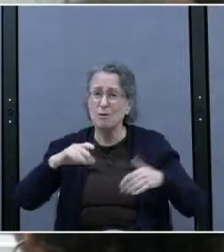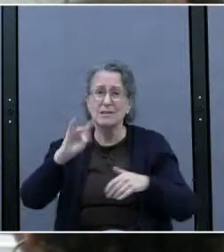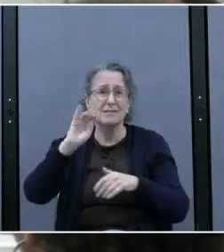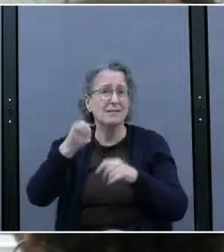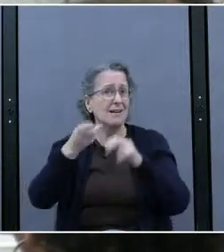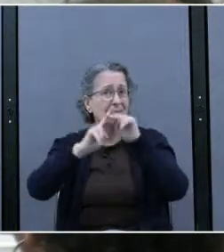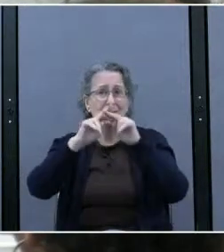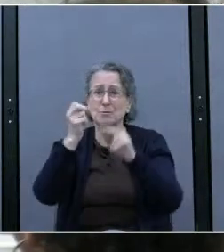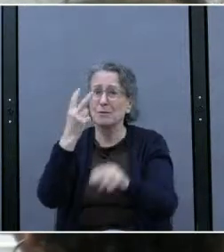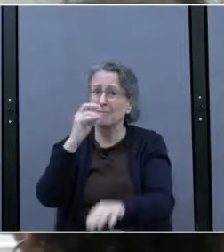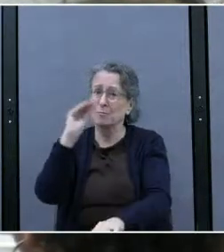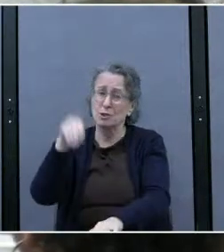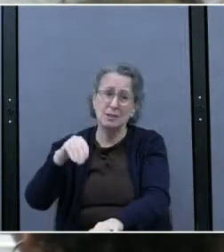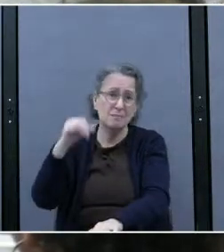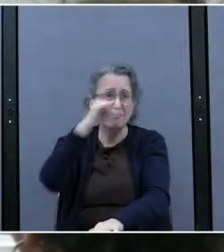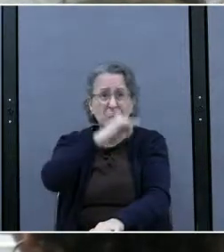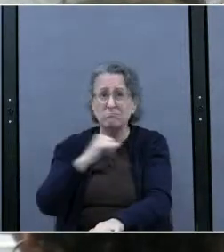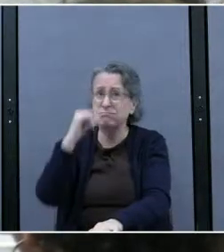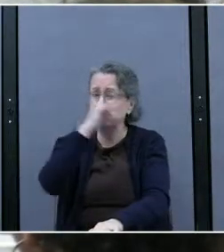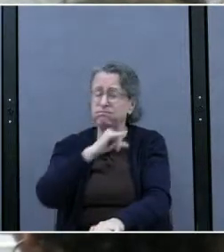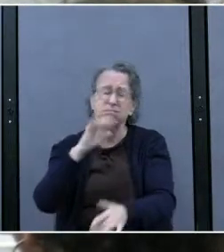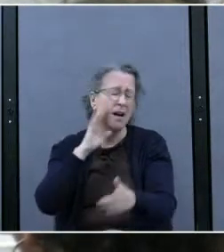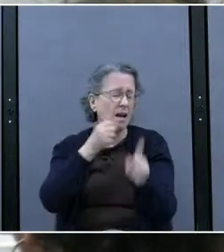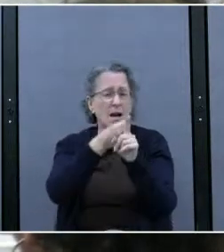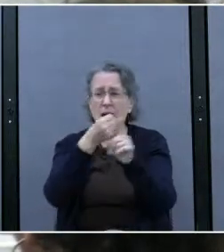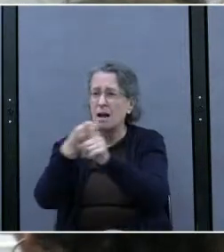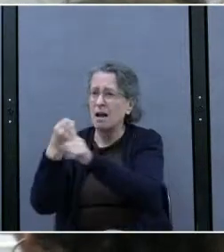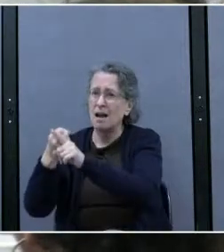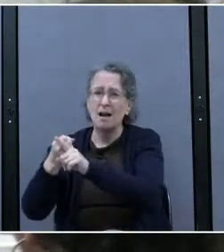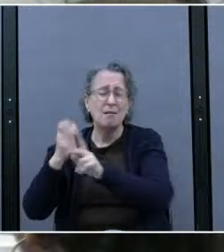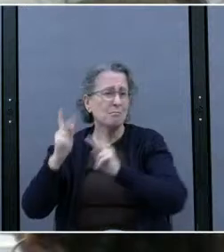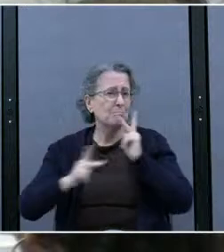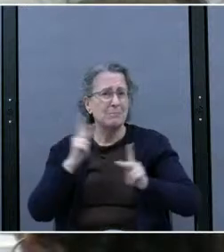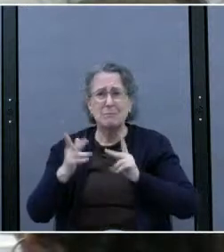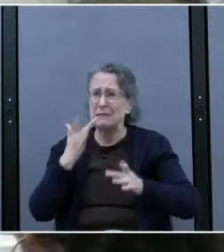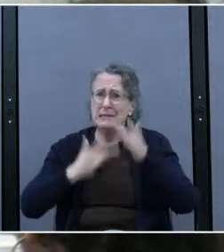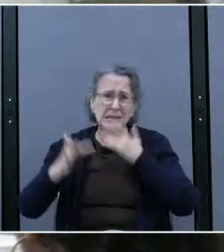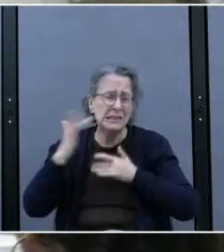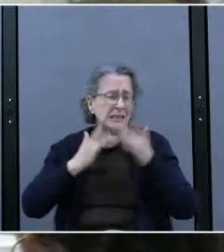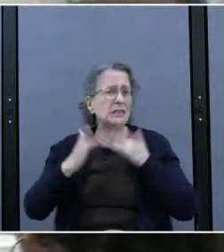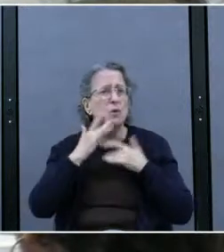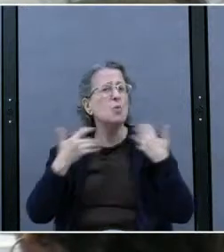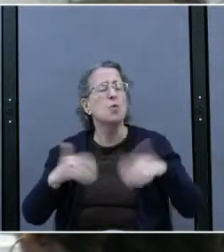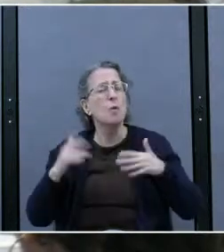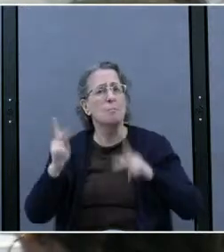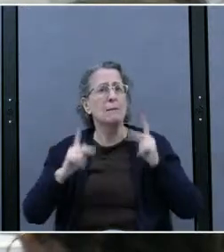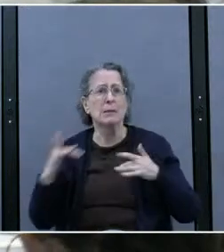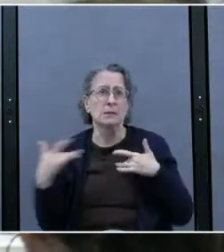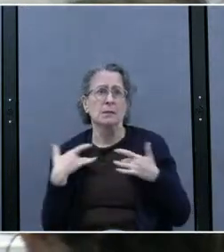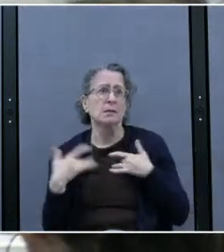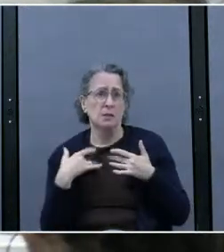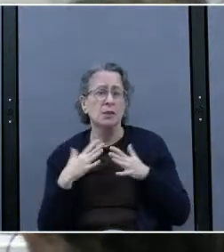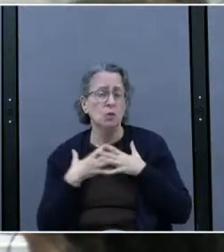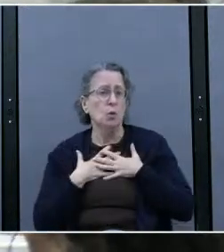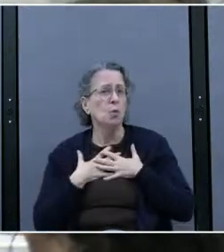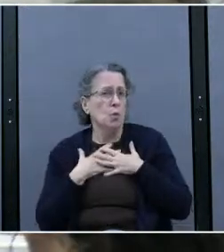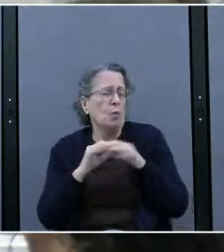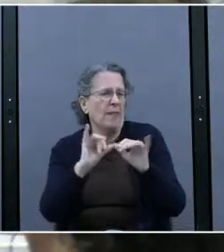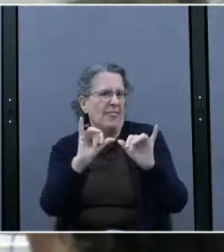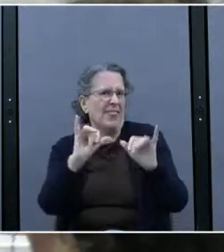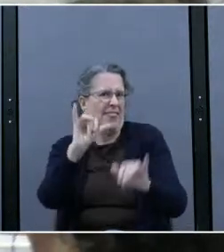thinking about how that impacts people's lives and the distress that creates for many people